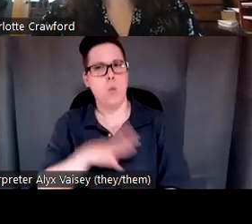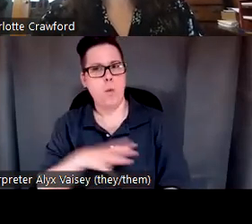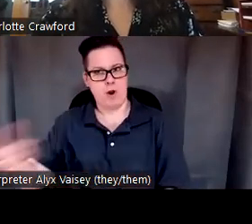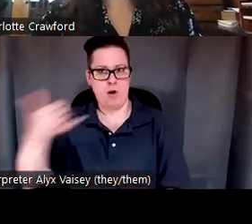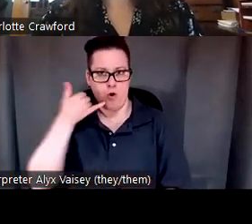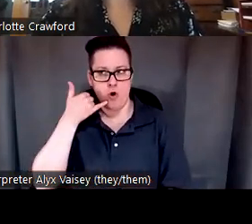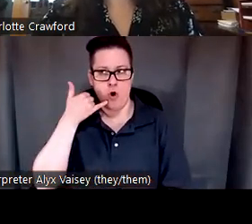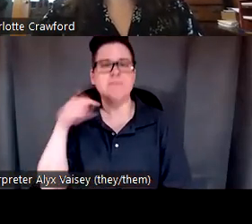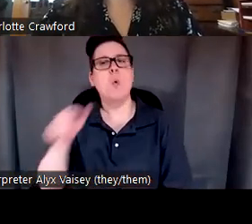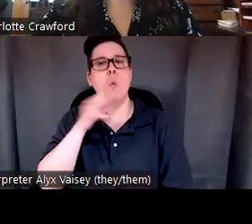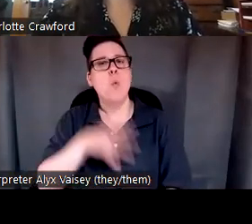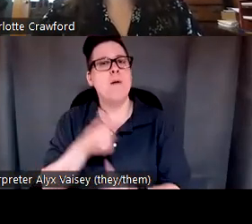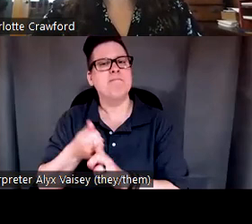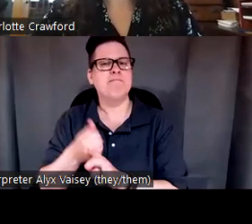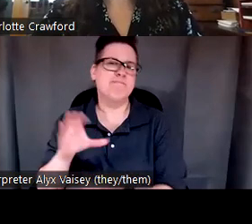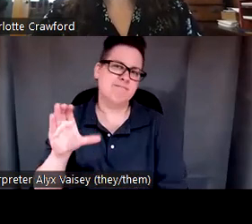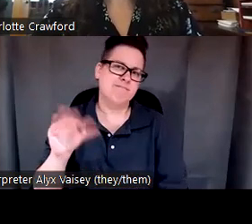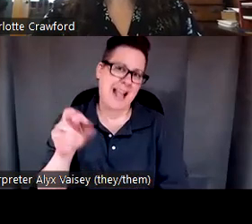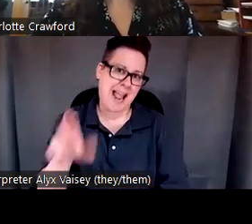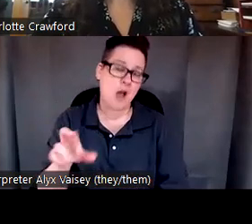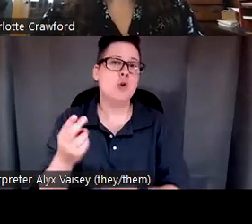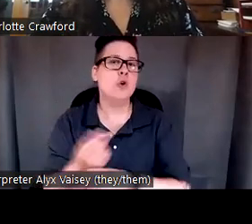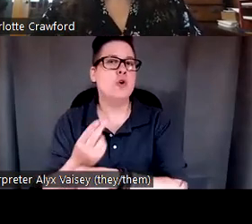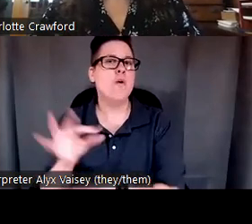was end stage cancer, and she was on fentanyl patches.